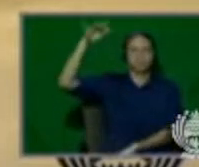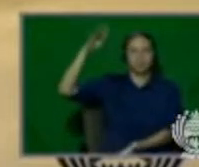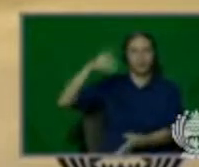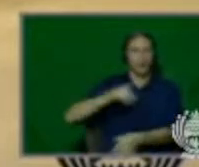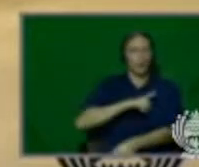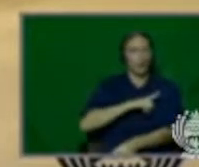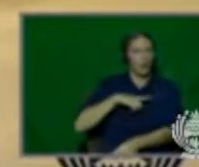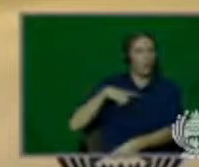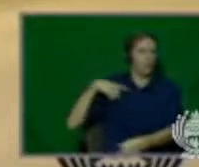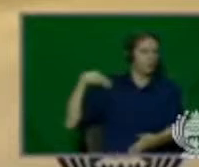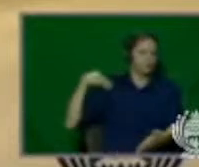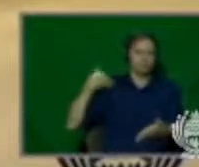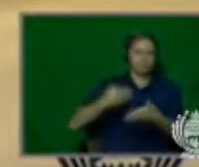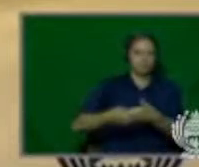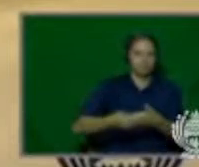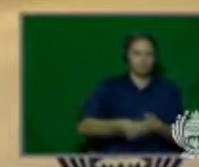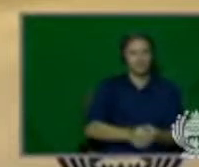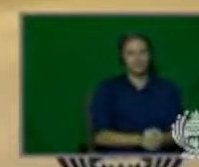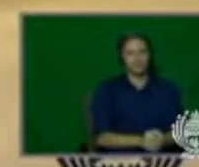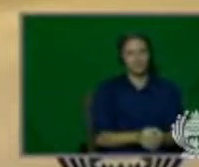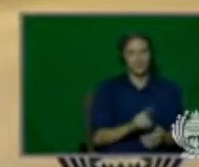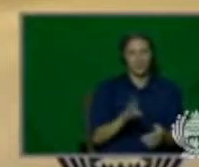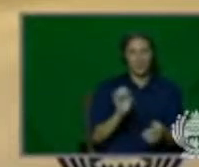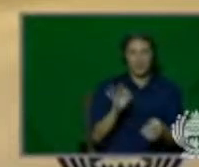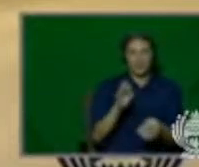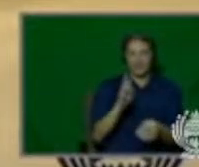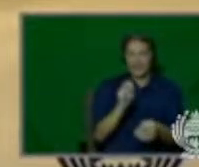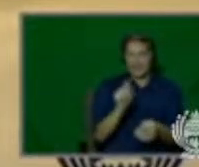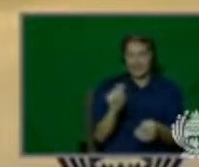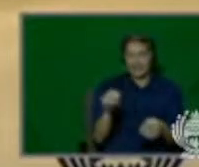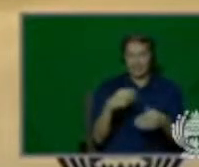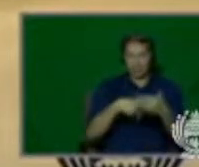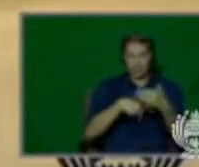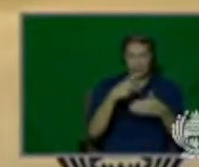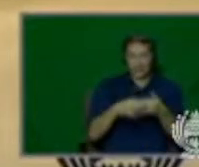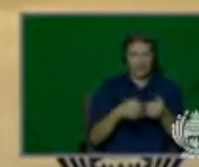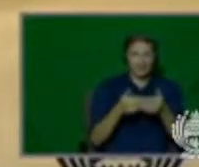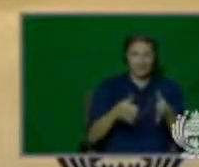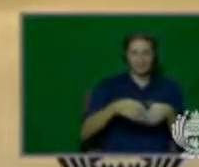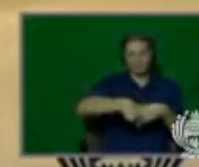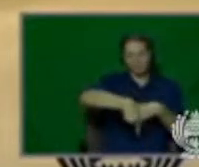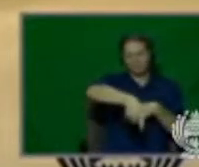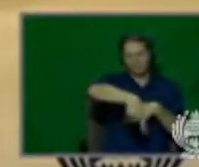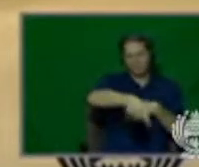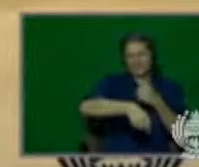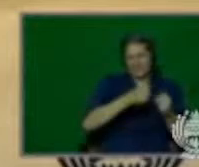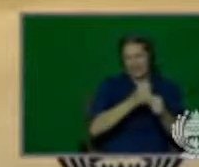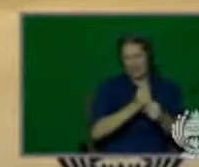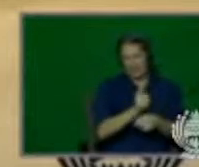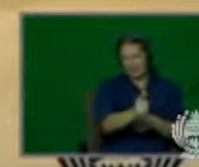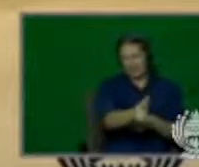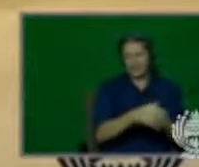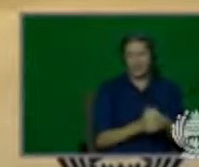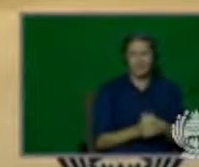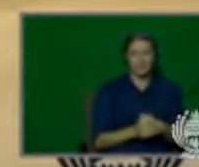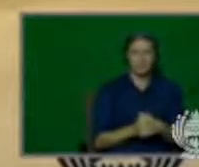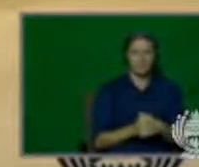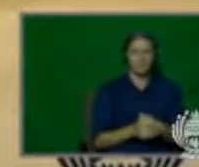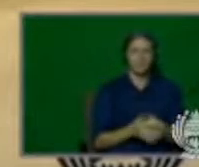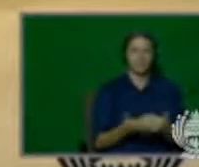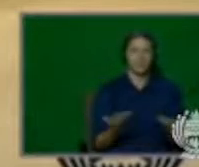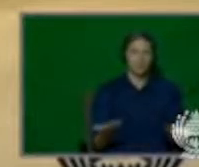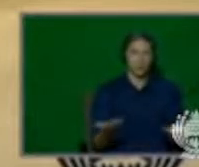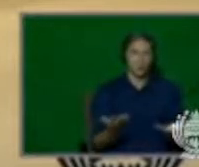the independent transmission program will be launched later this year. A request for information for a